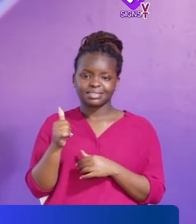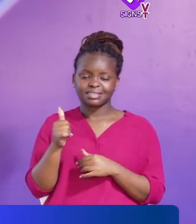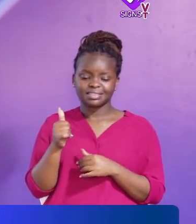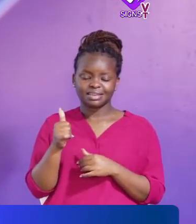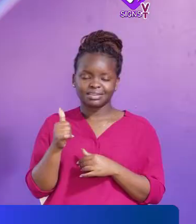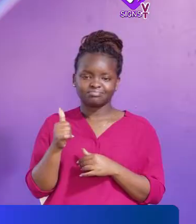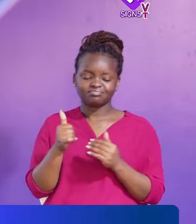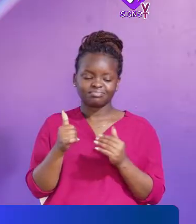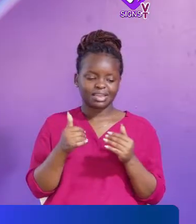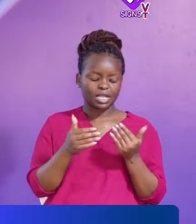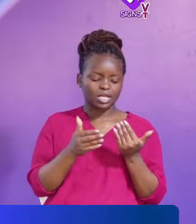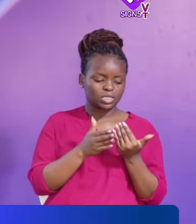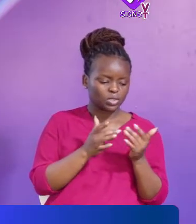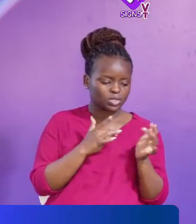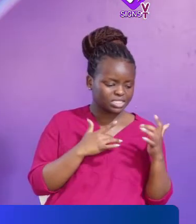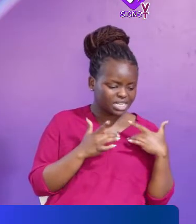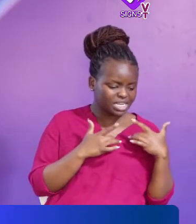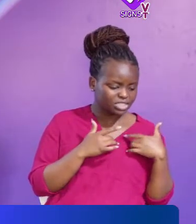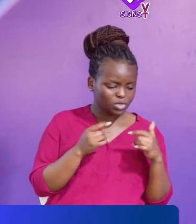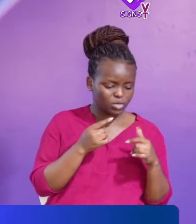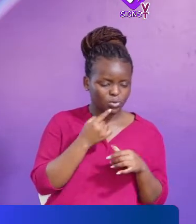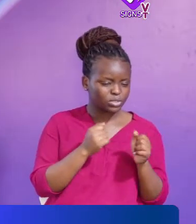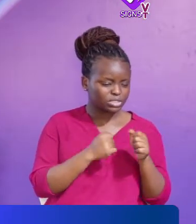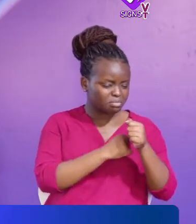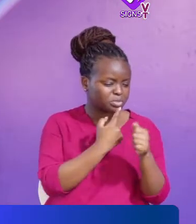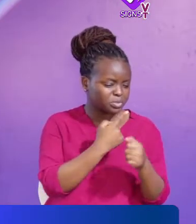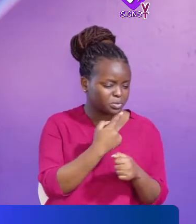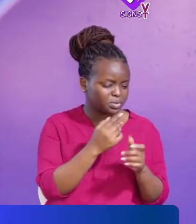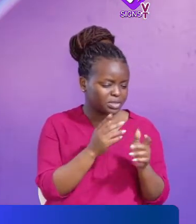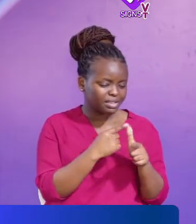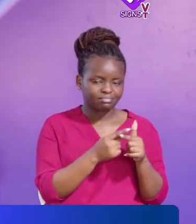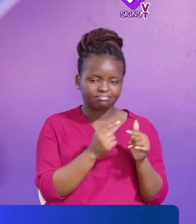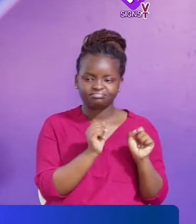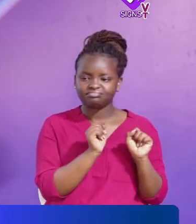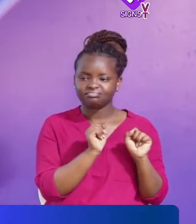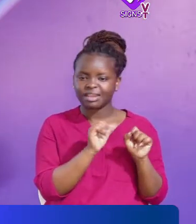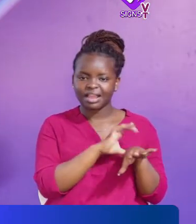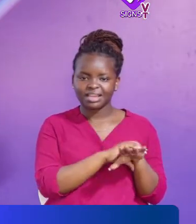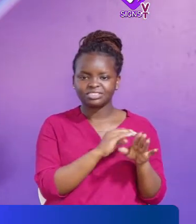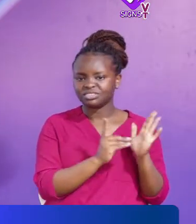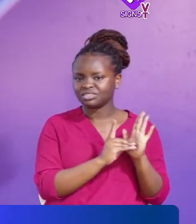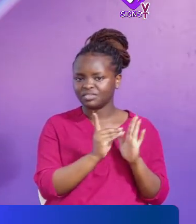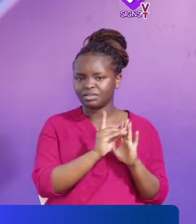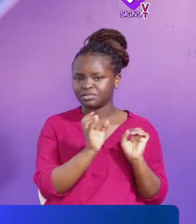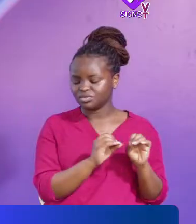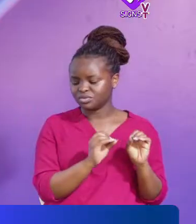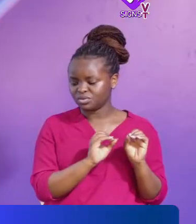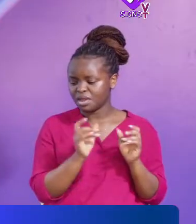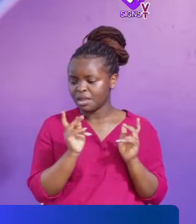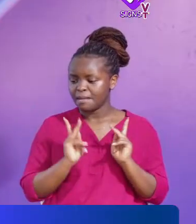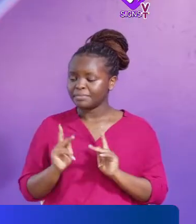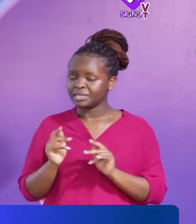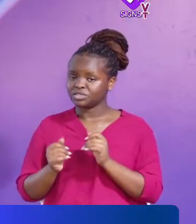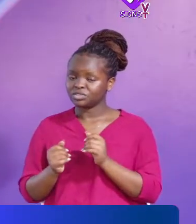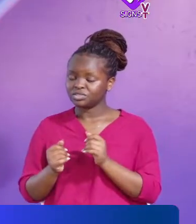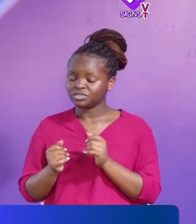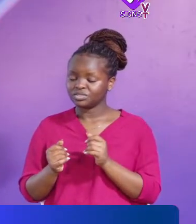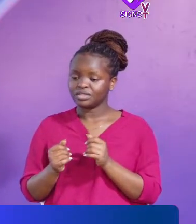of whoever has ambition. Because I can tell you, Alan, when I end, no one runs for his